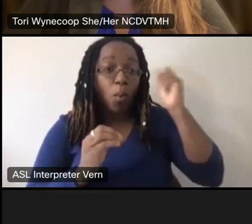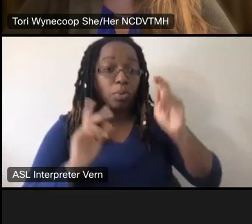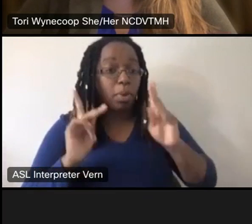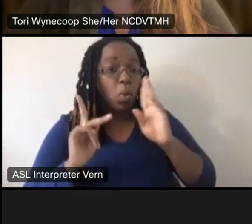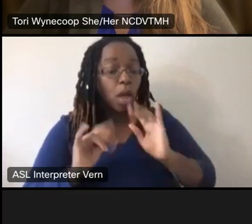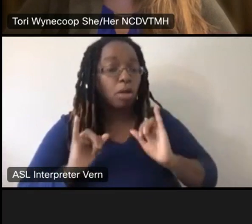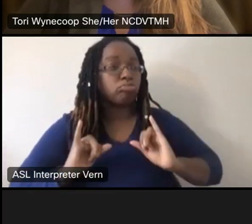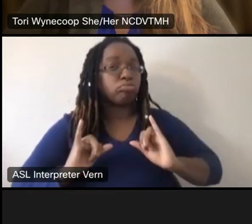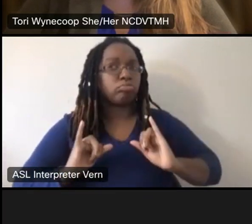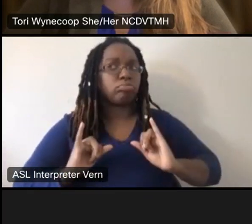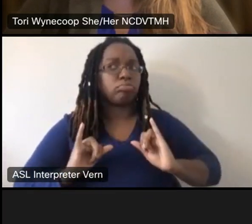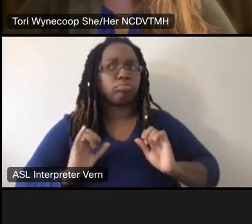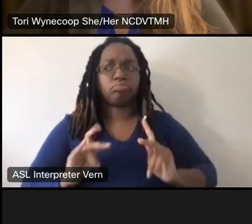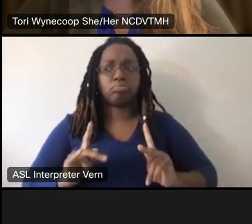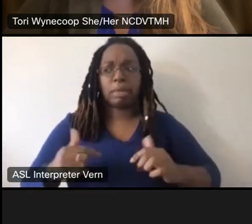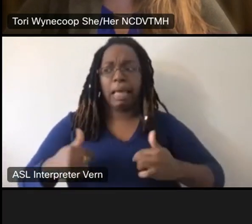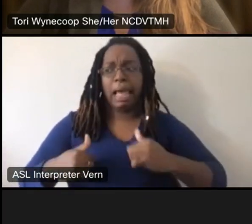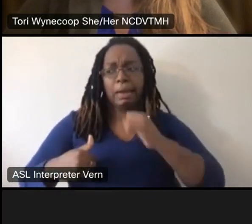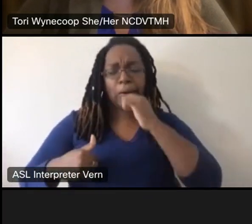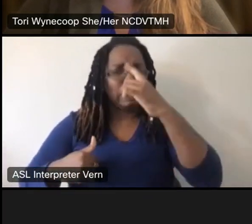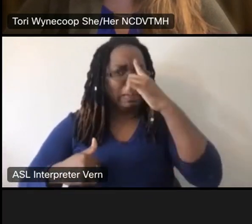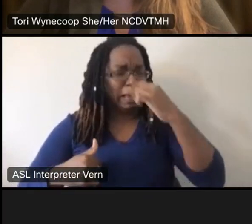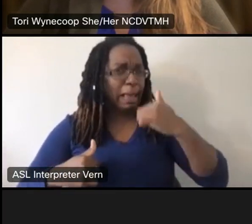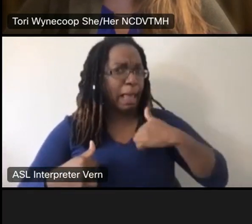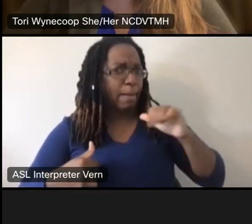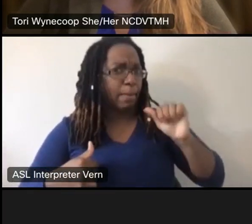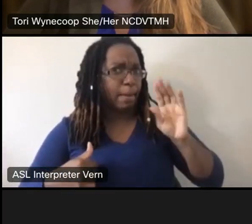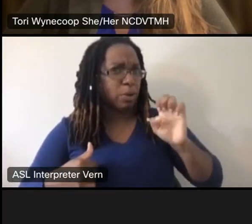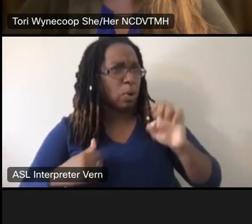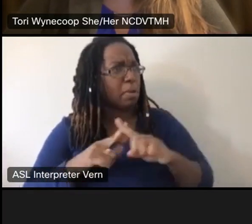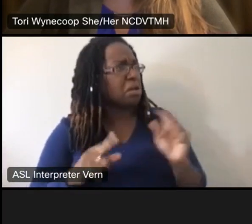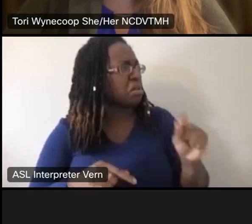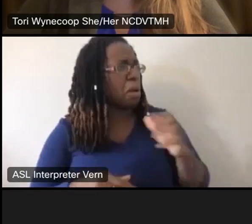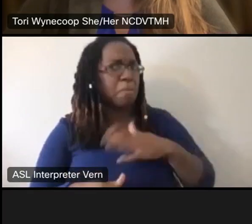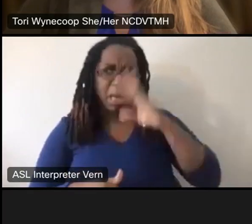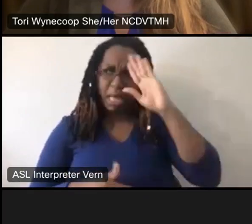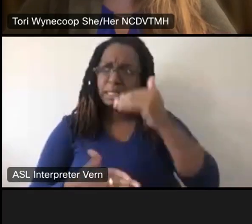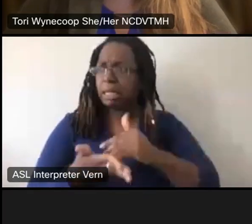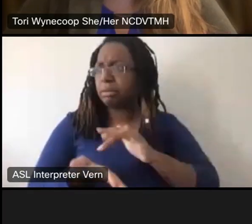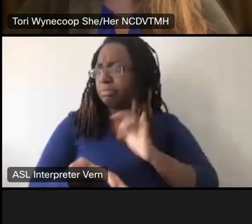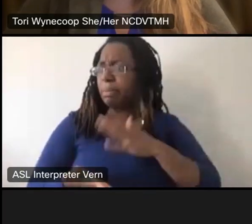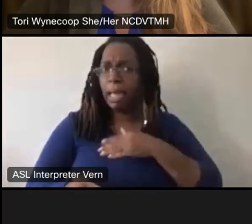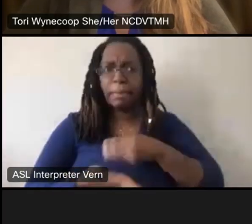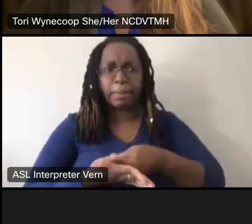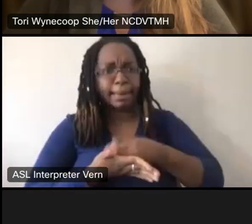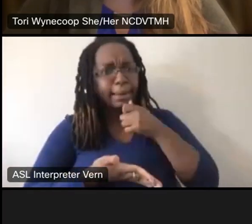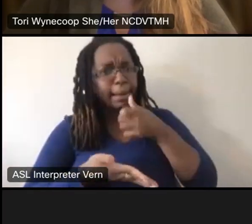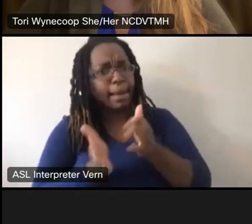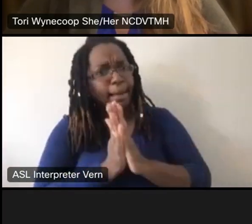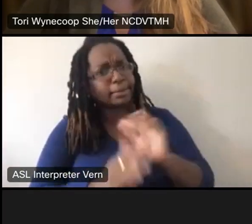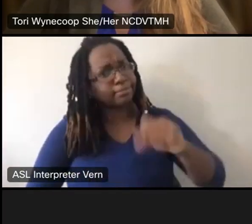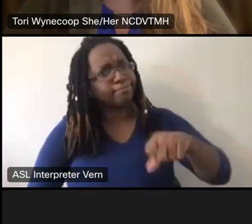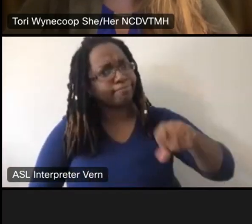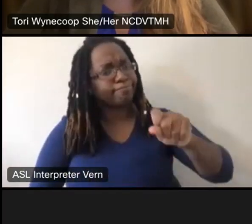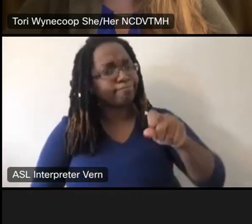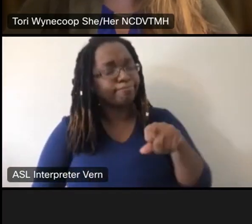being abused, like I don't consider that abuse, but yeah, my son is using my money without asking me, or things like that. So having